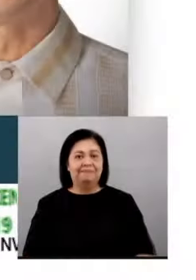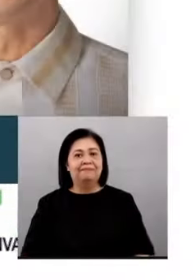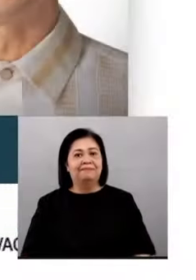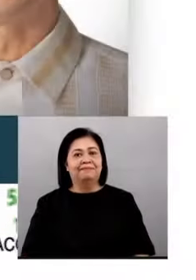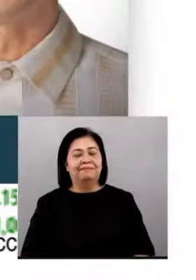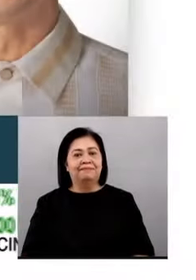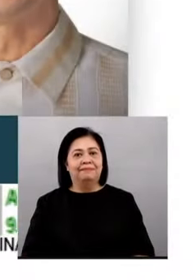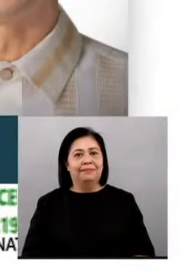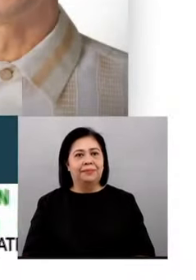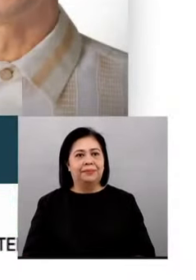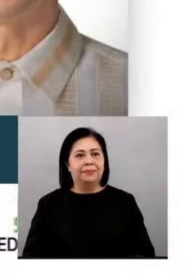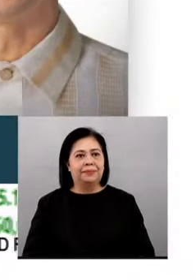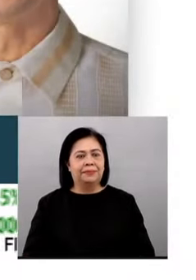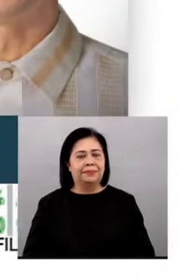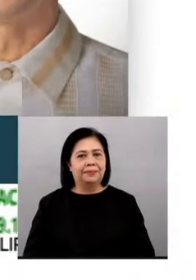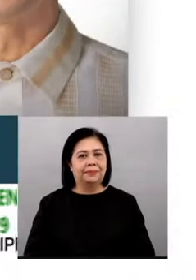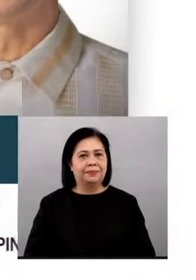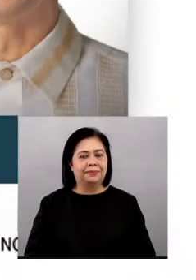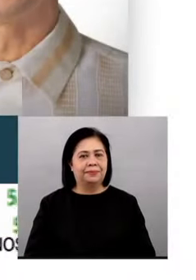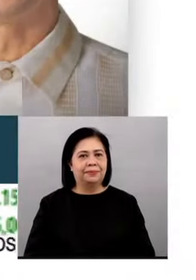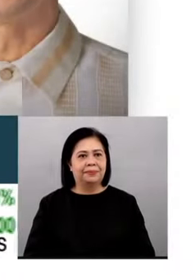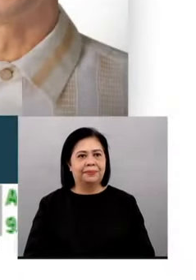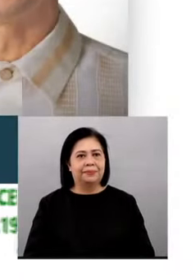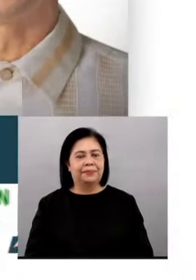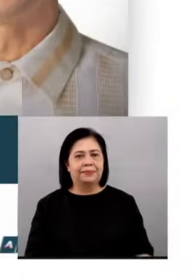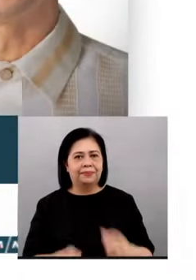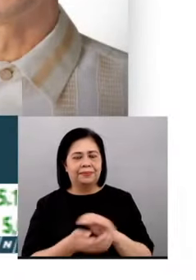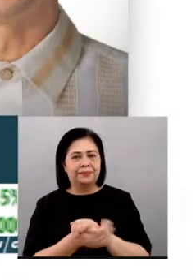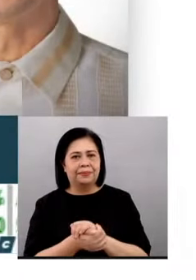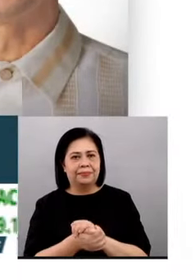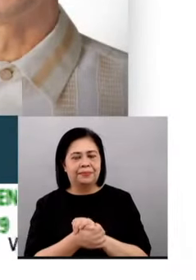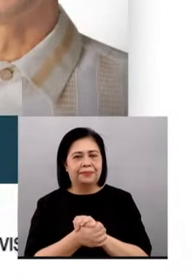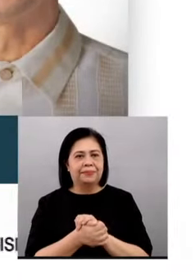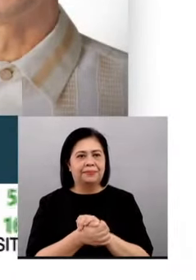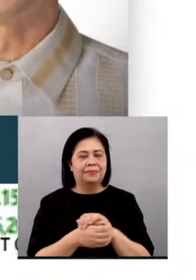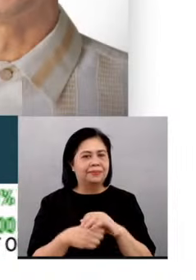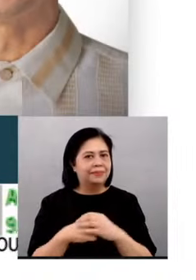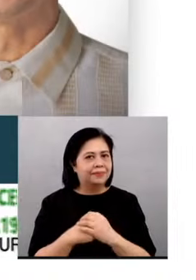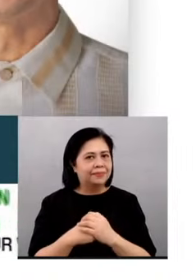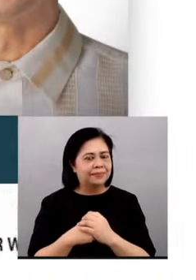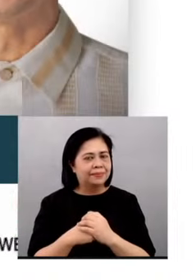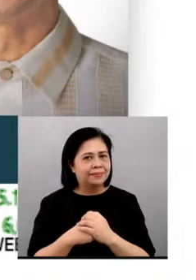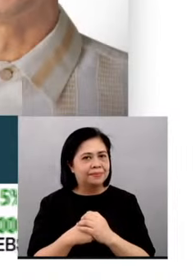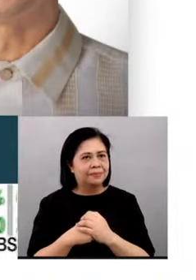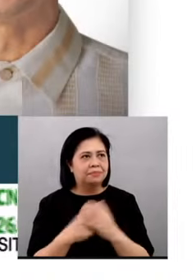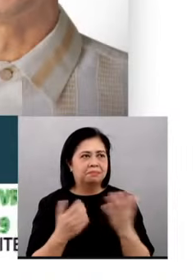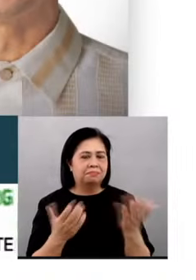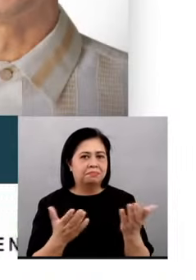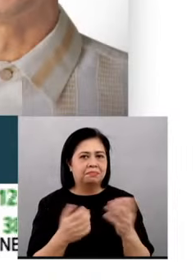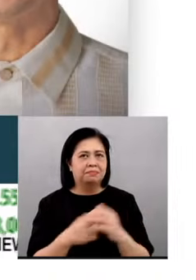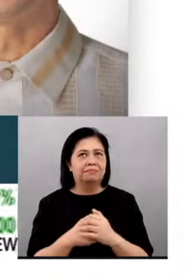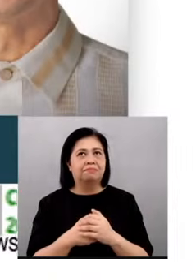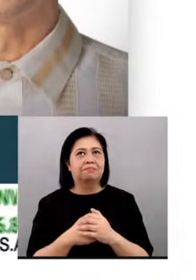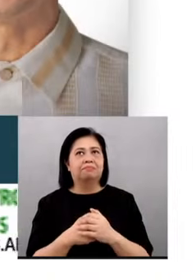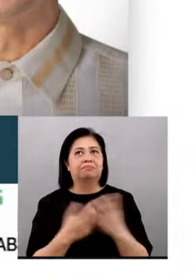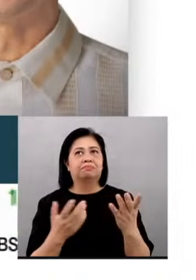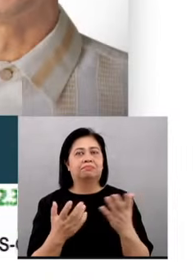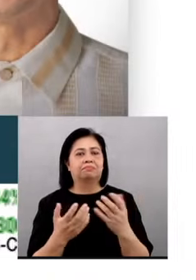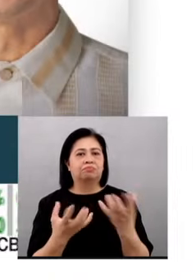They can do what they want to do. I'm busy attending to the COVID-19. They can parliament charges if they want